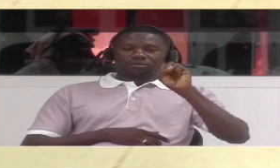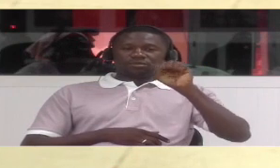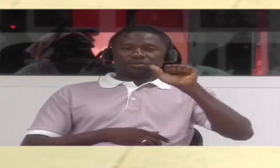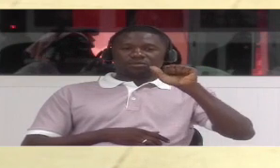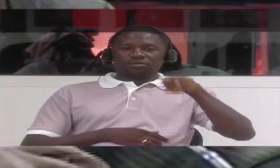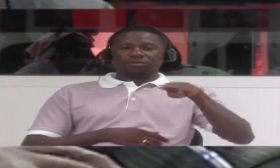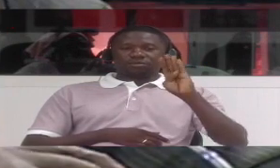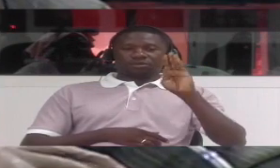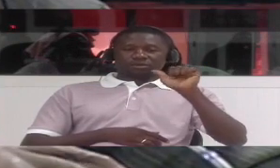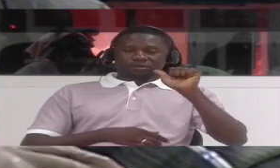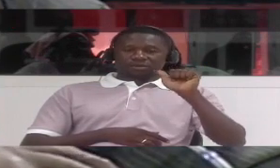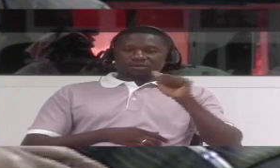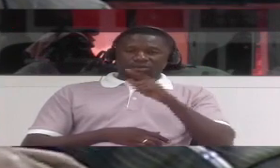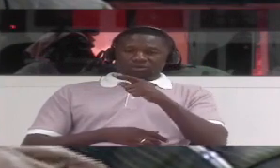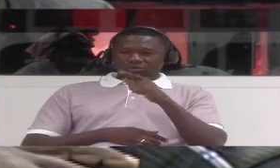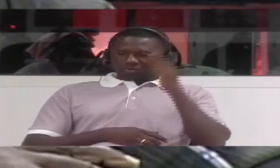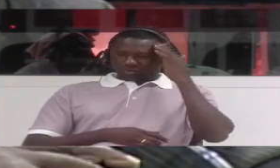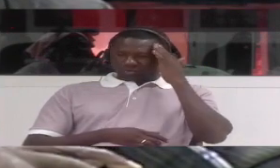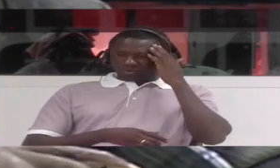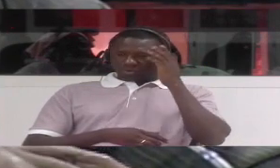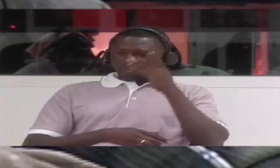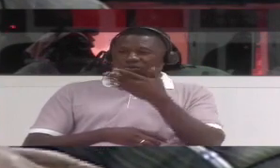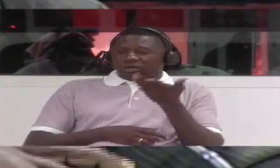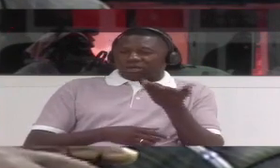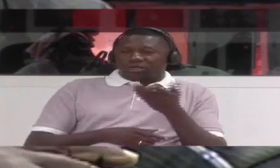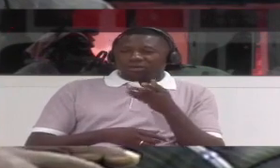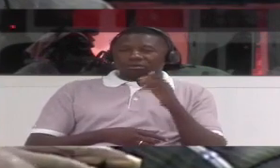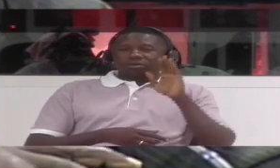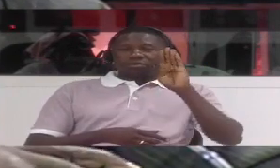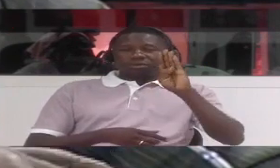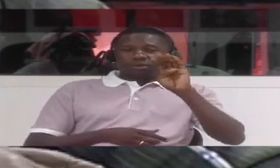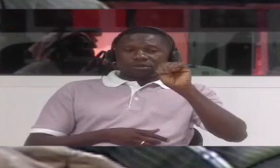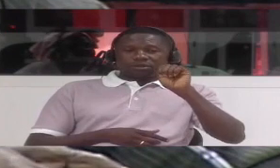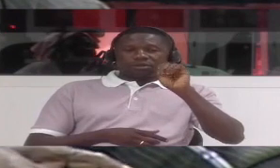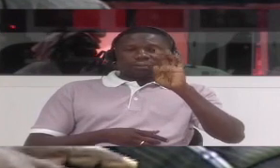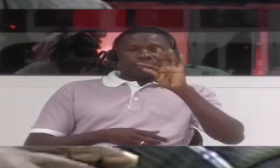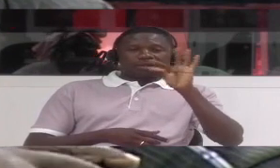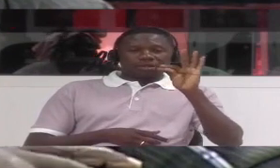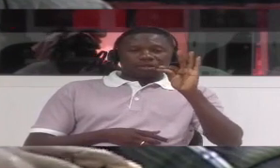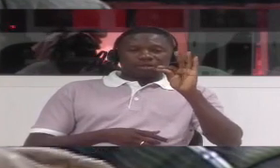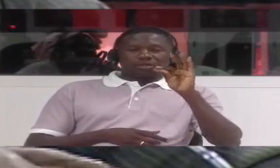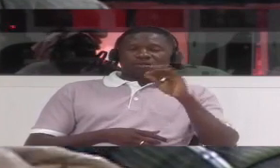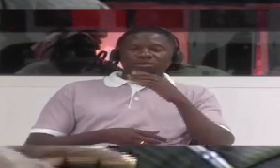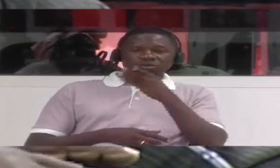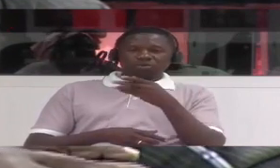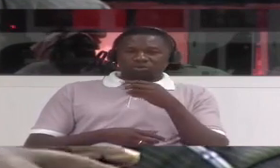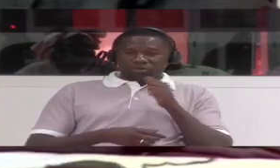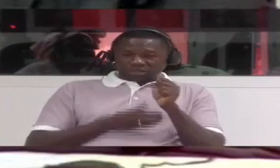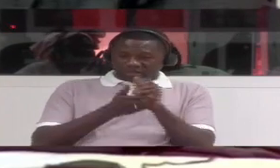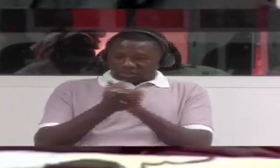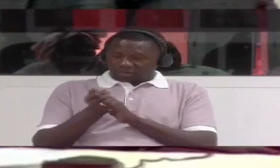Did you know whether Mr. Betts was compensated for